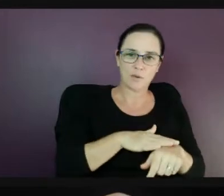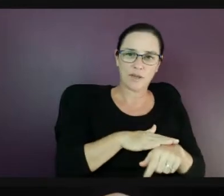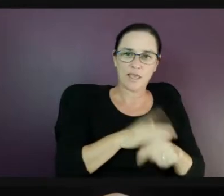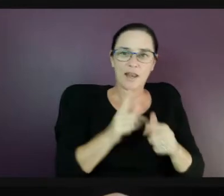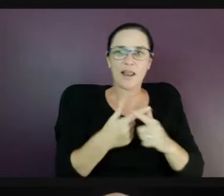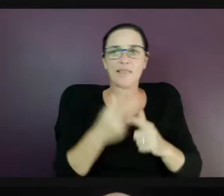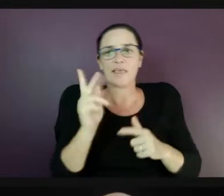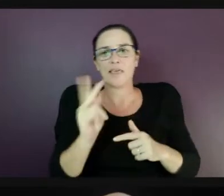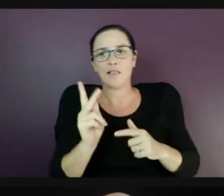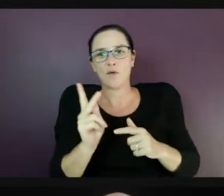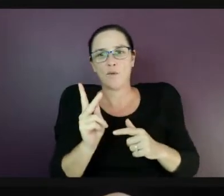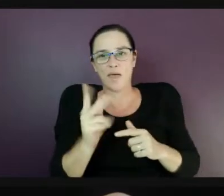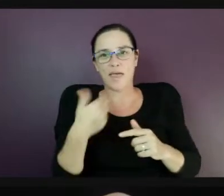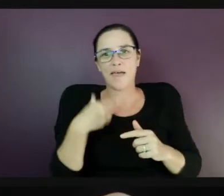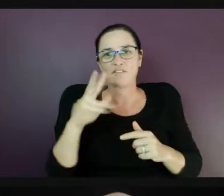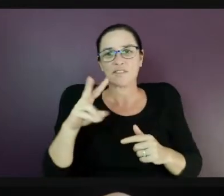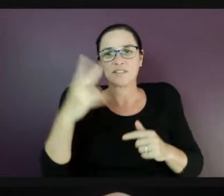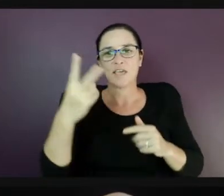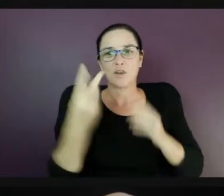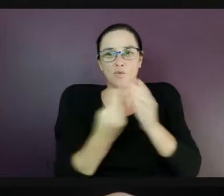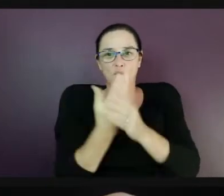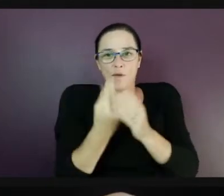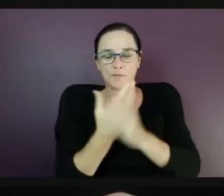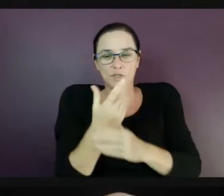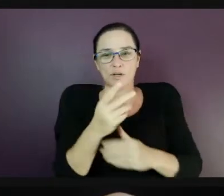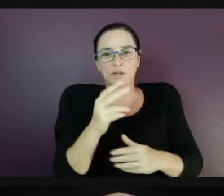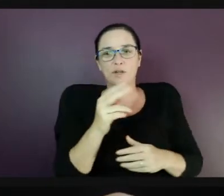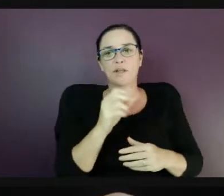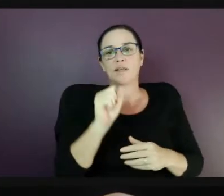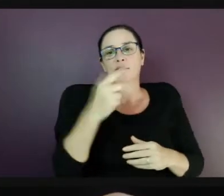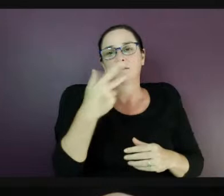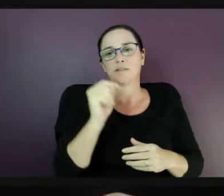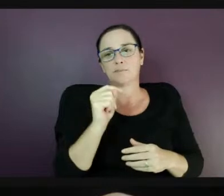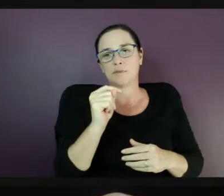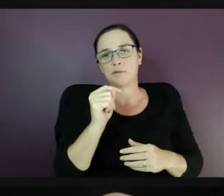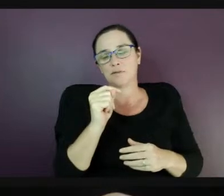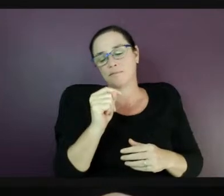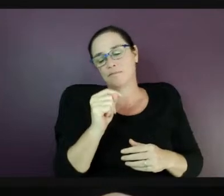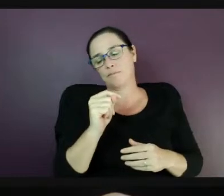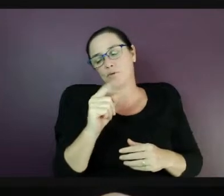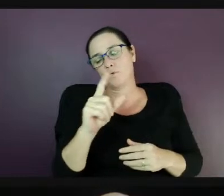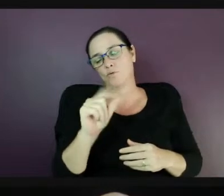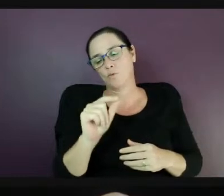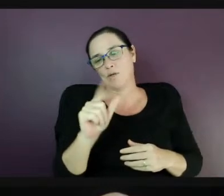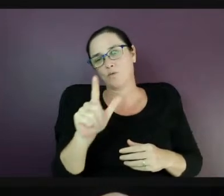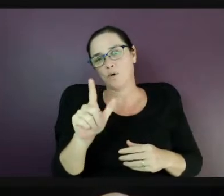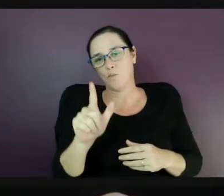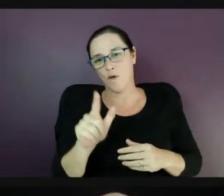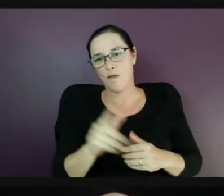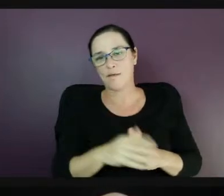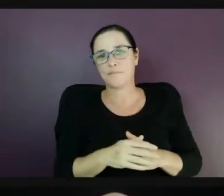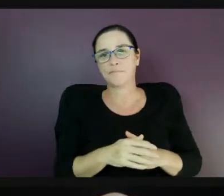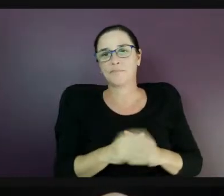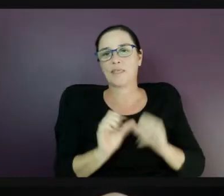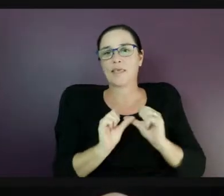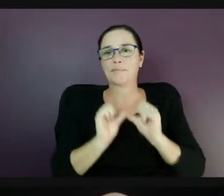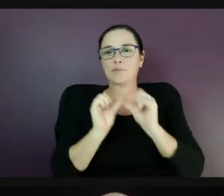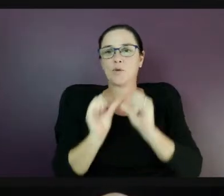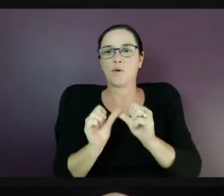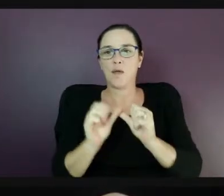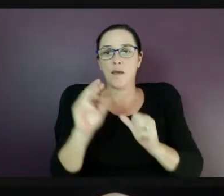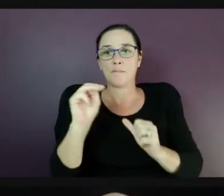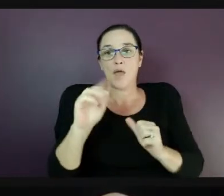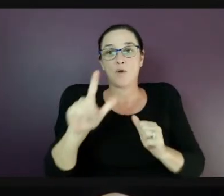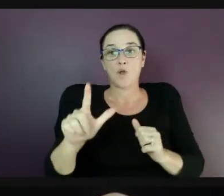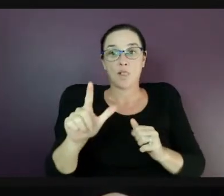There's Kilauea's second eruption in September 2021. It keeps going on. Mauna Loa is what comes